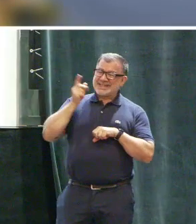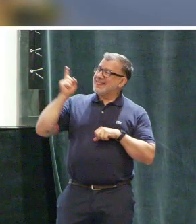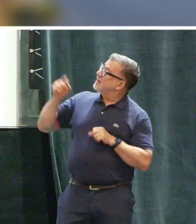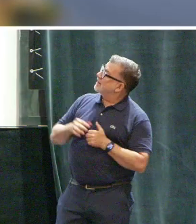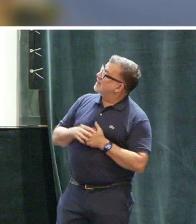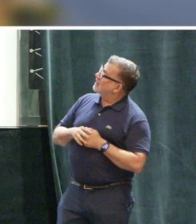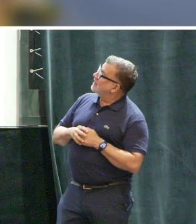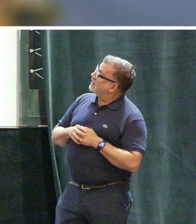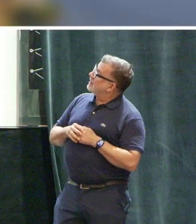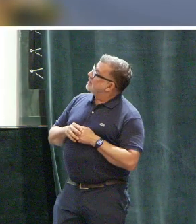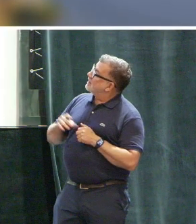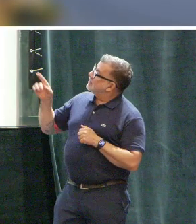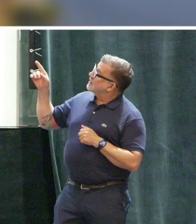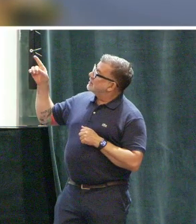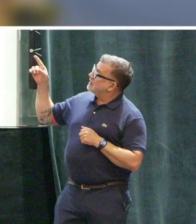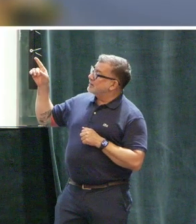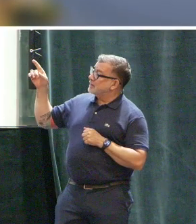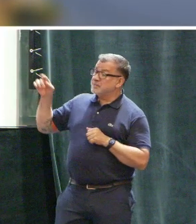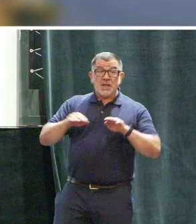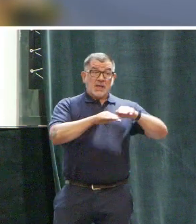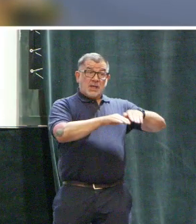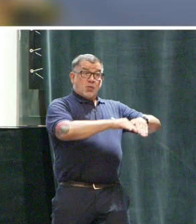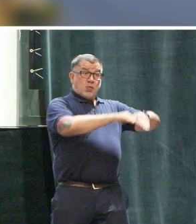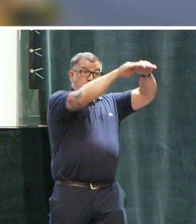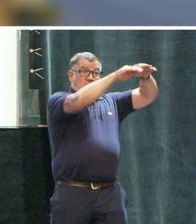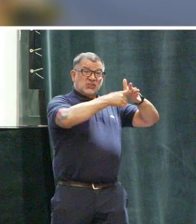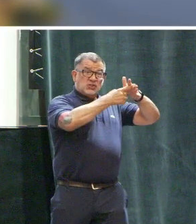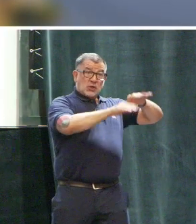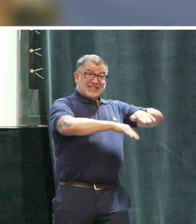the wall is fairly high. But as we go